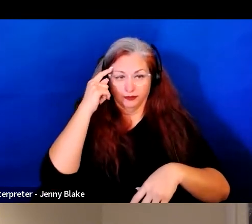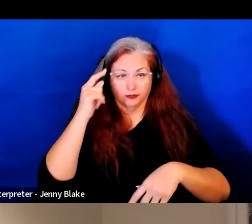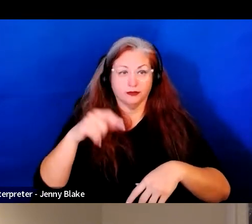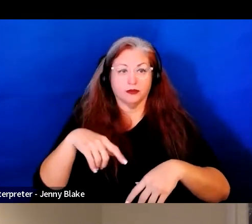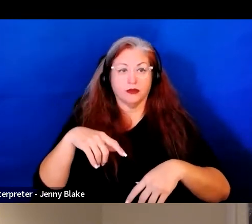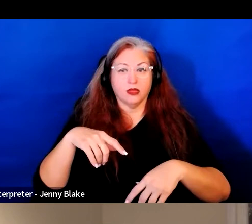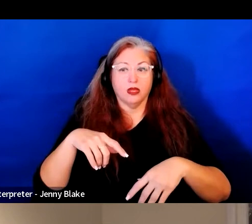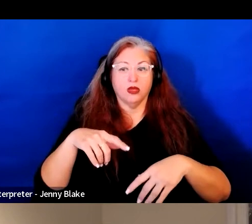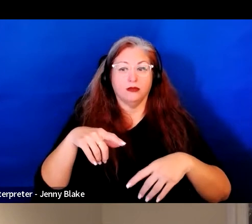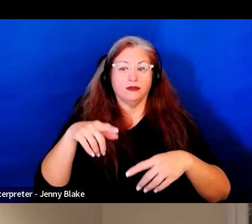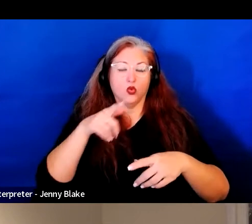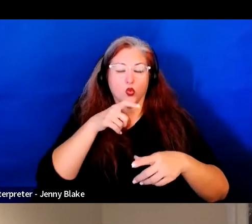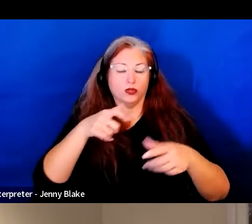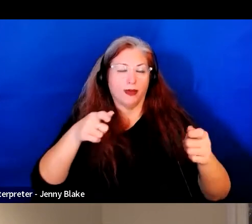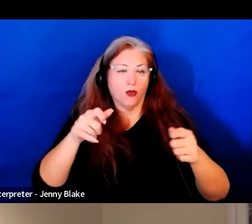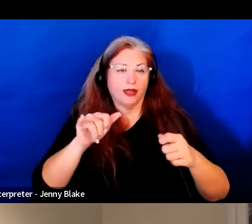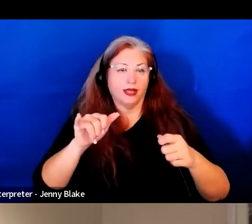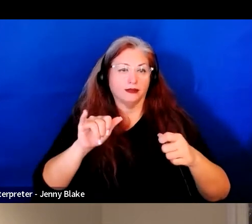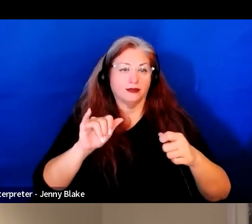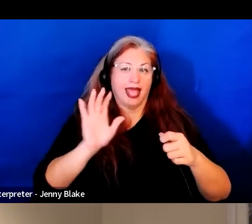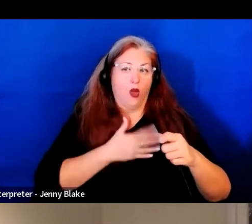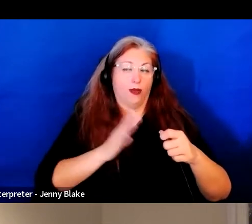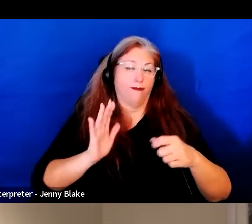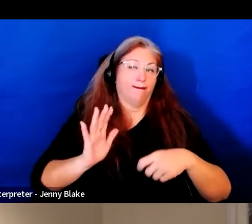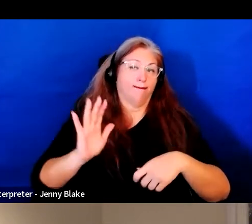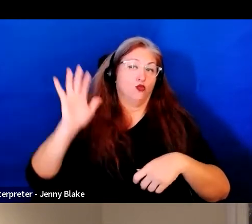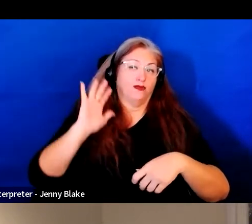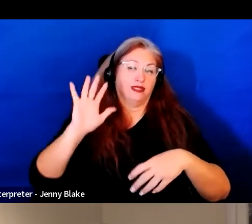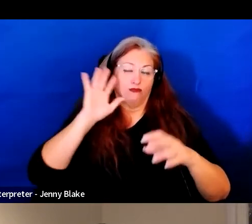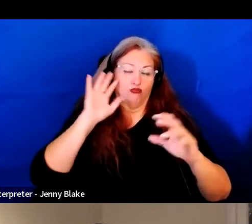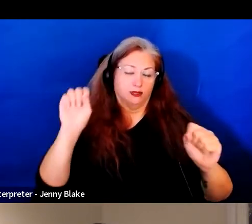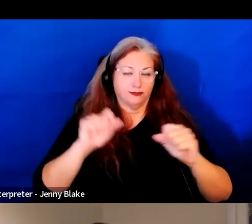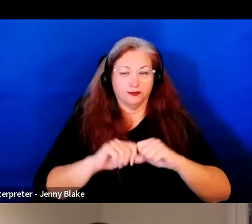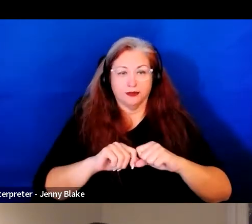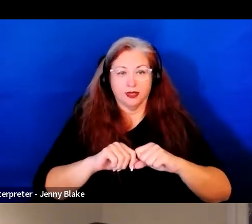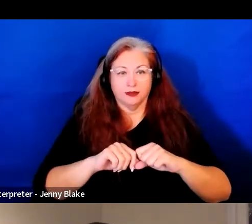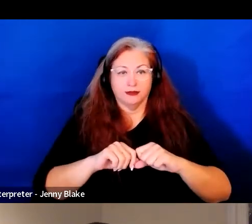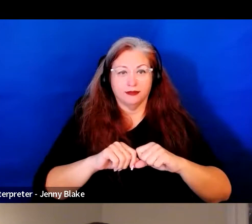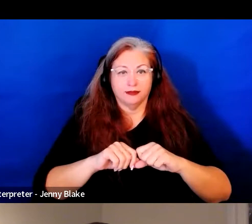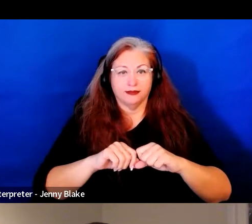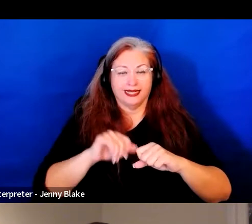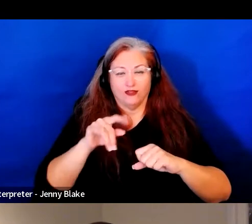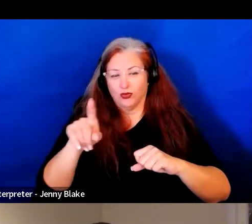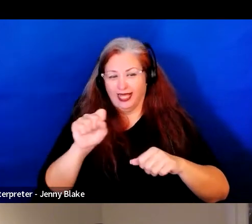gets into power, such as our previous president, if you can call that,